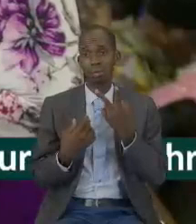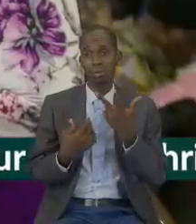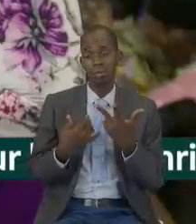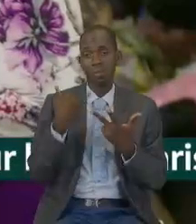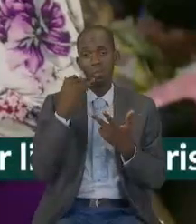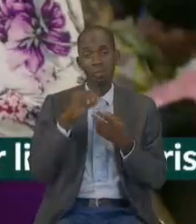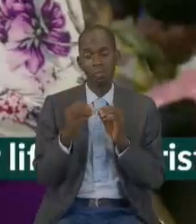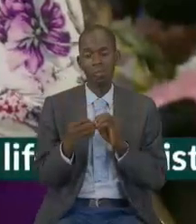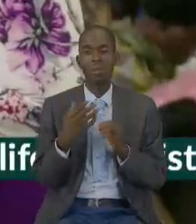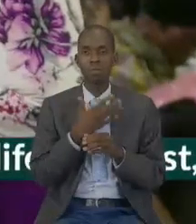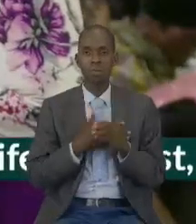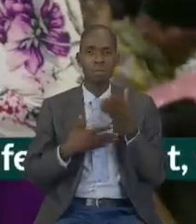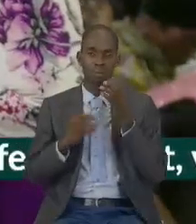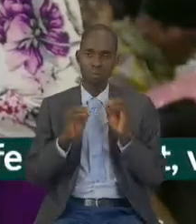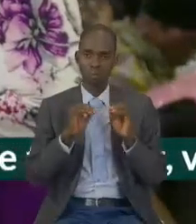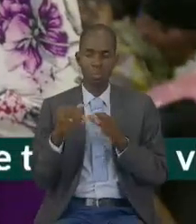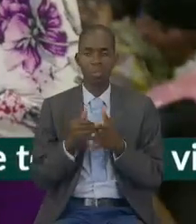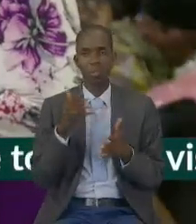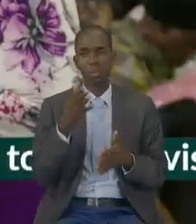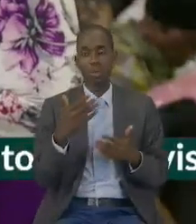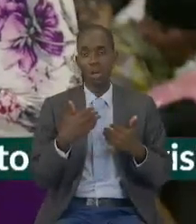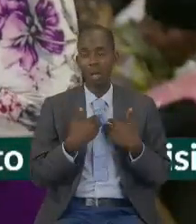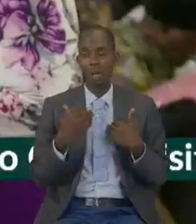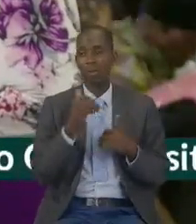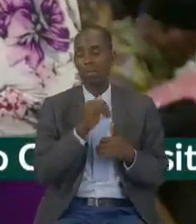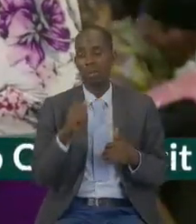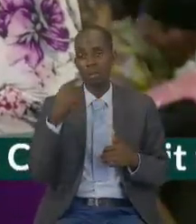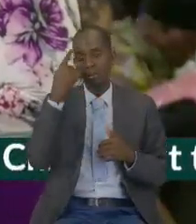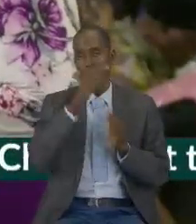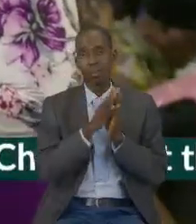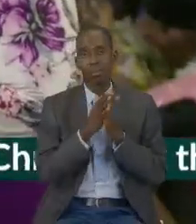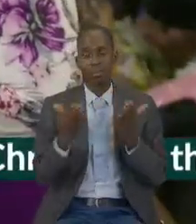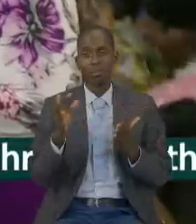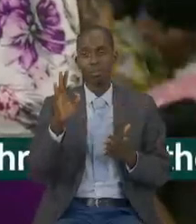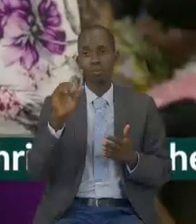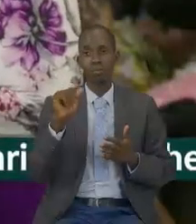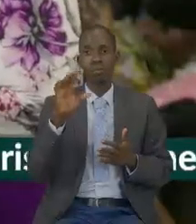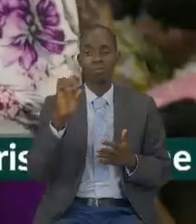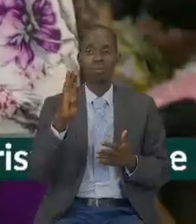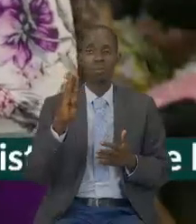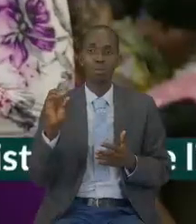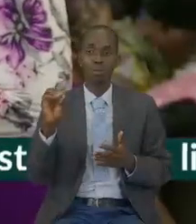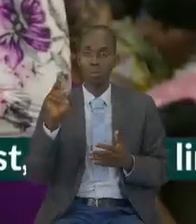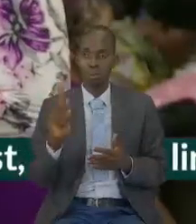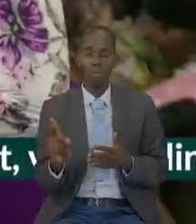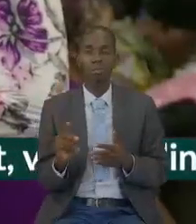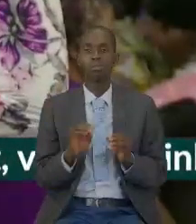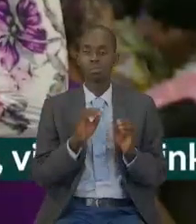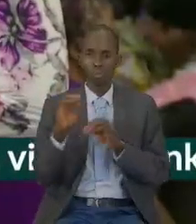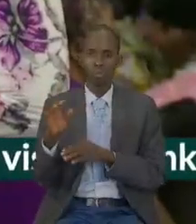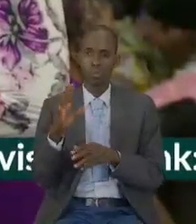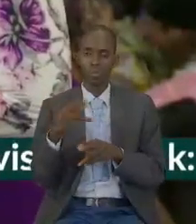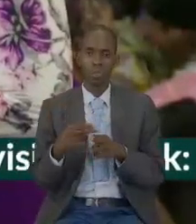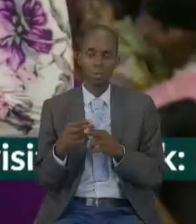fence. Please, let's go now to get them. Please give your accurate name, phone